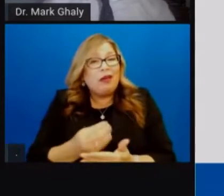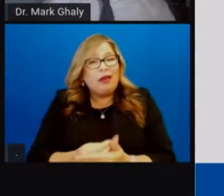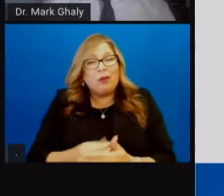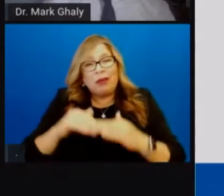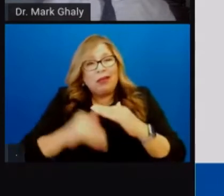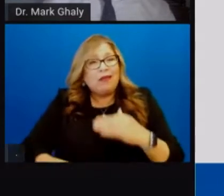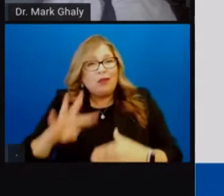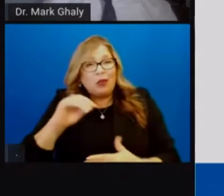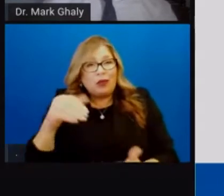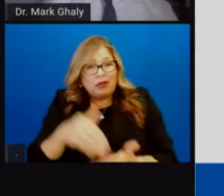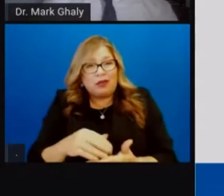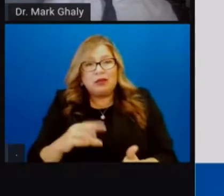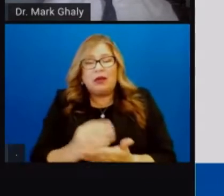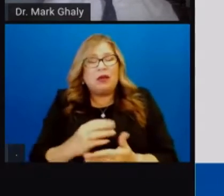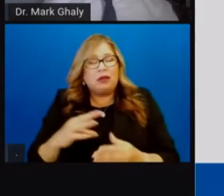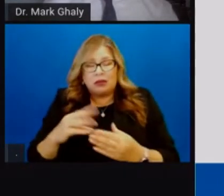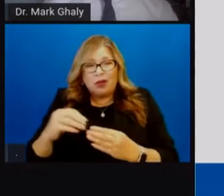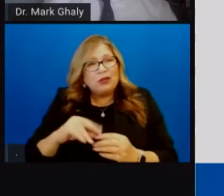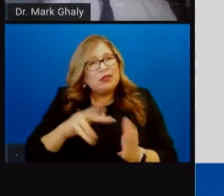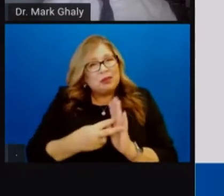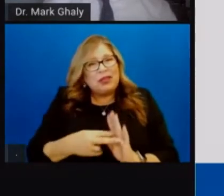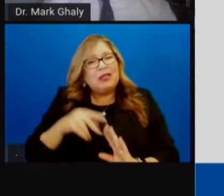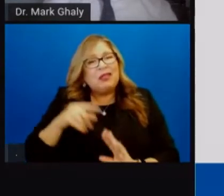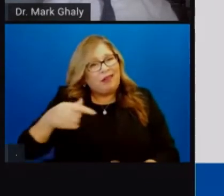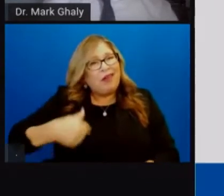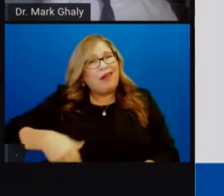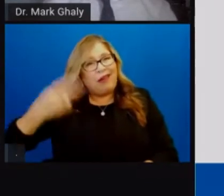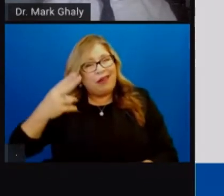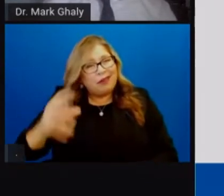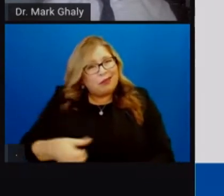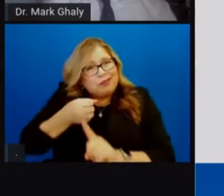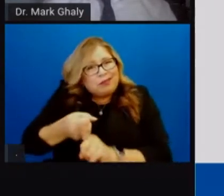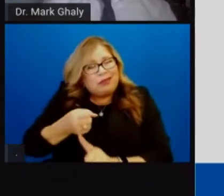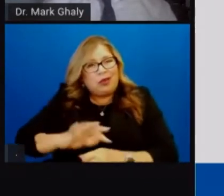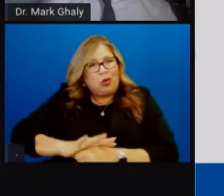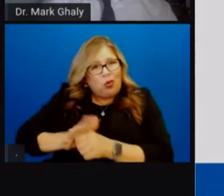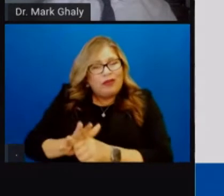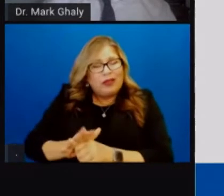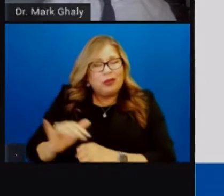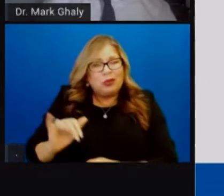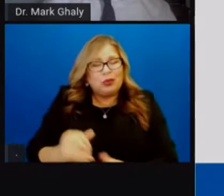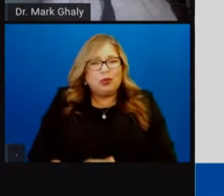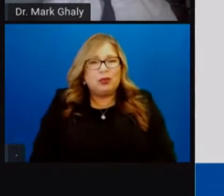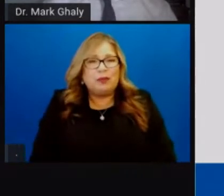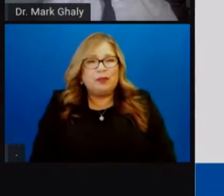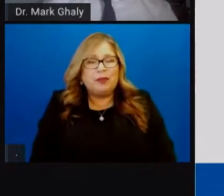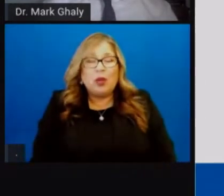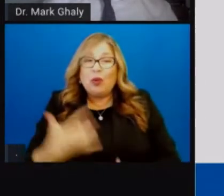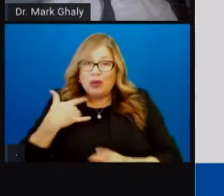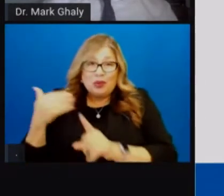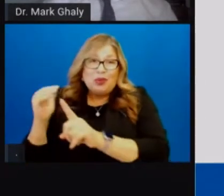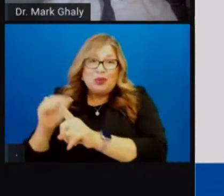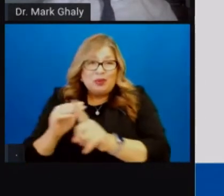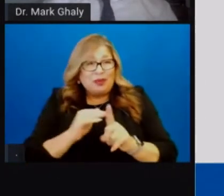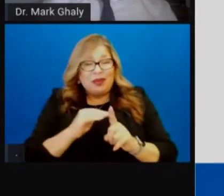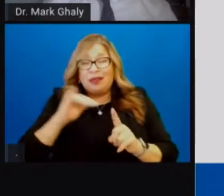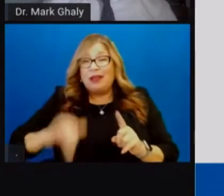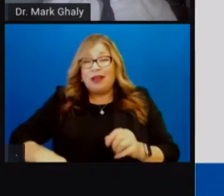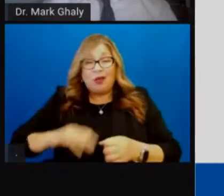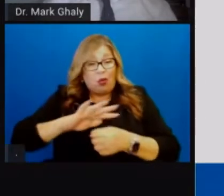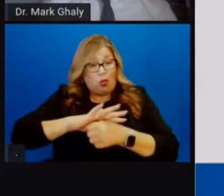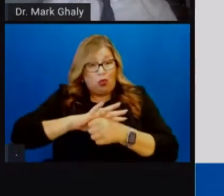and lower income households. So again, a reminder that COVID